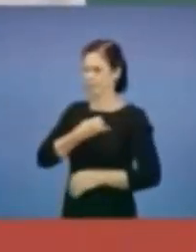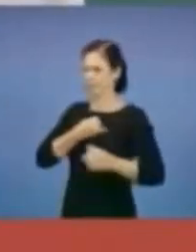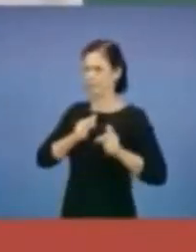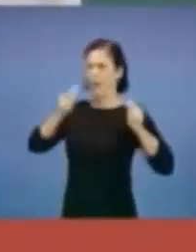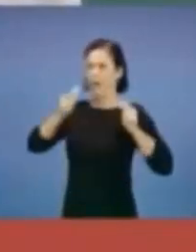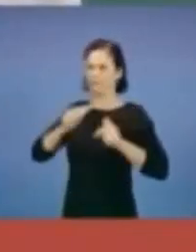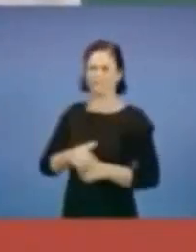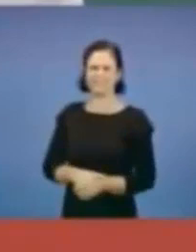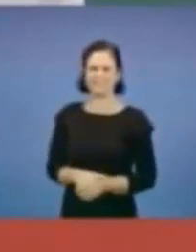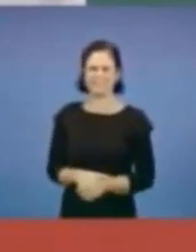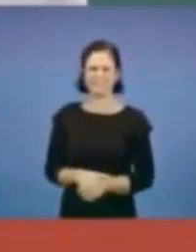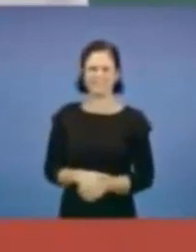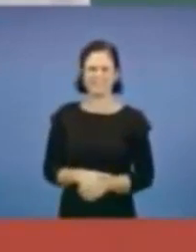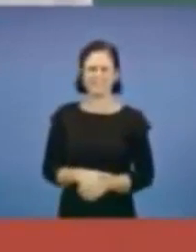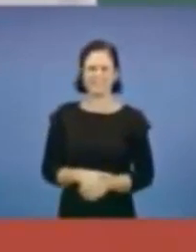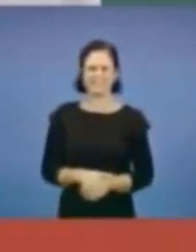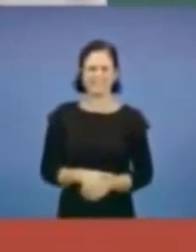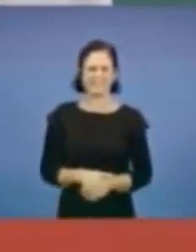Put the John a little bigger.